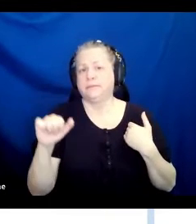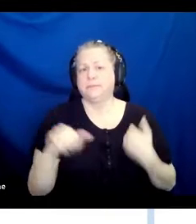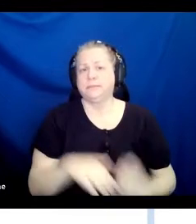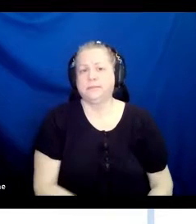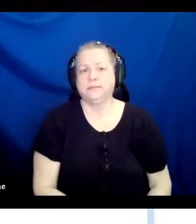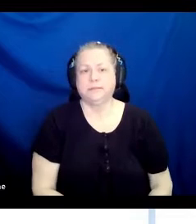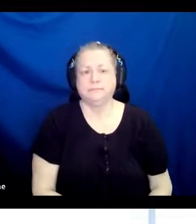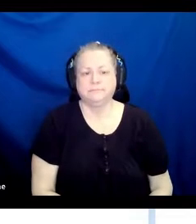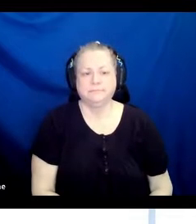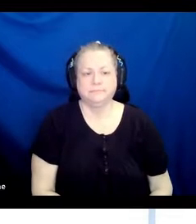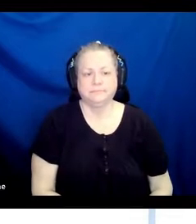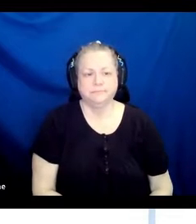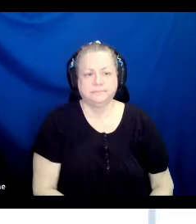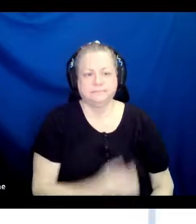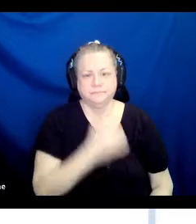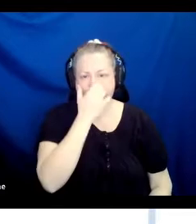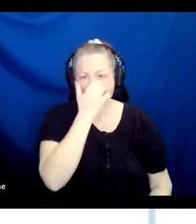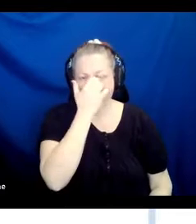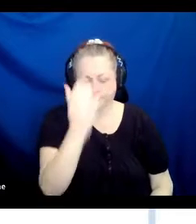Next slide.